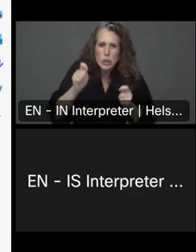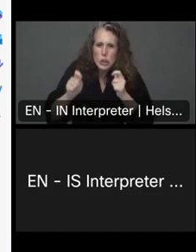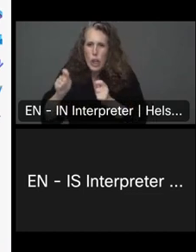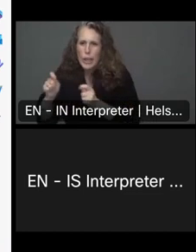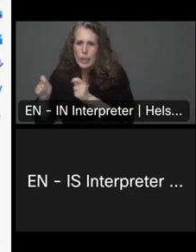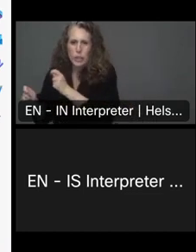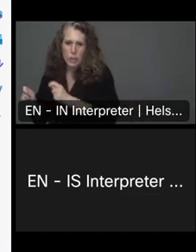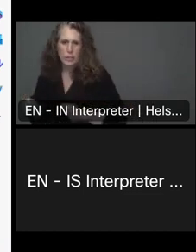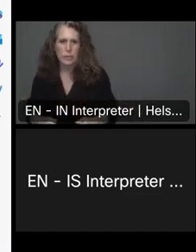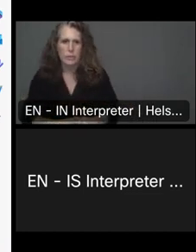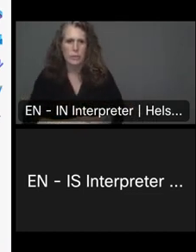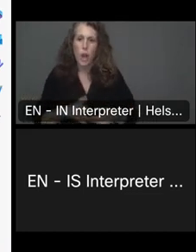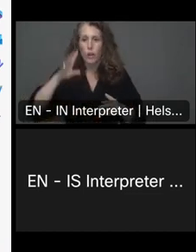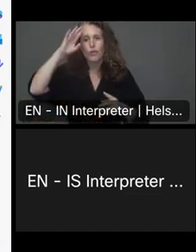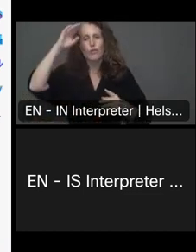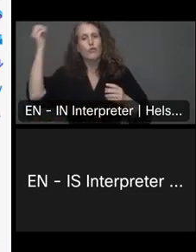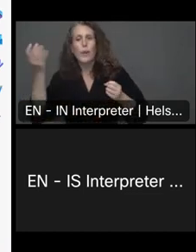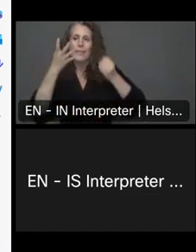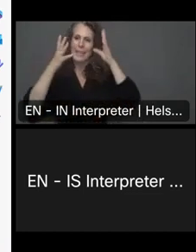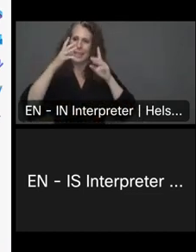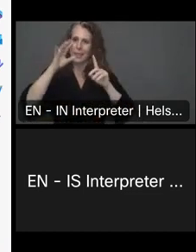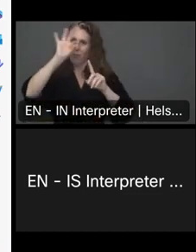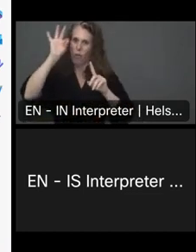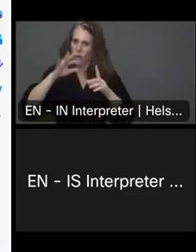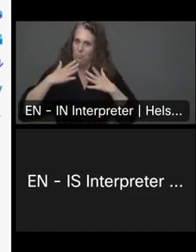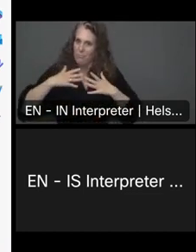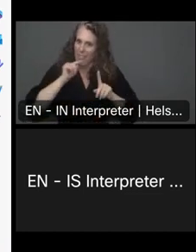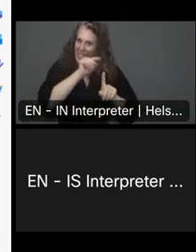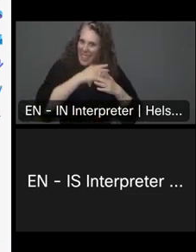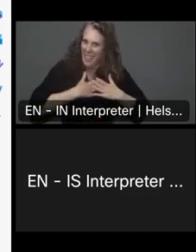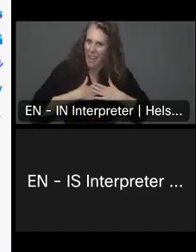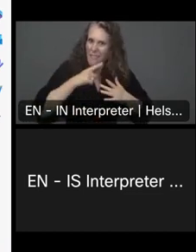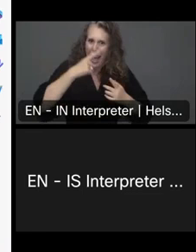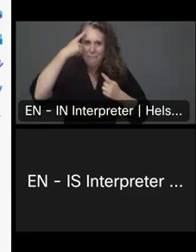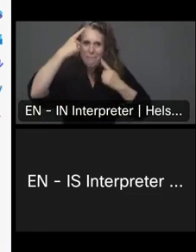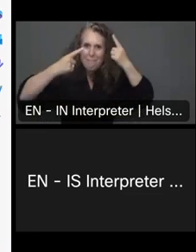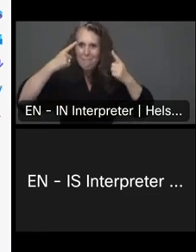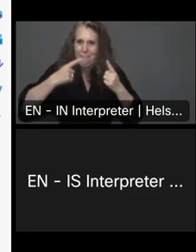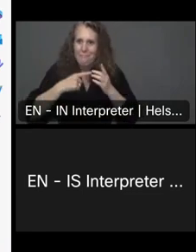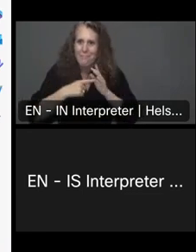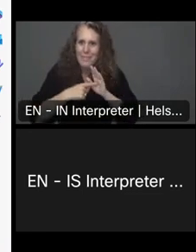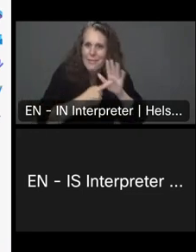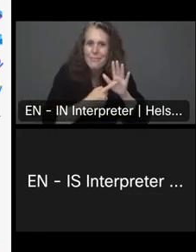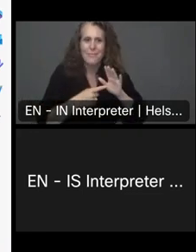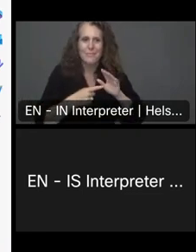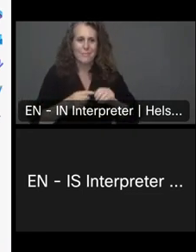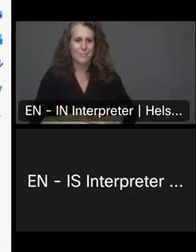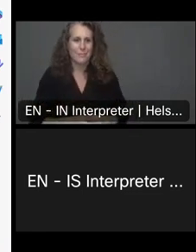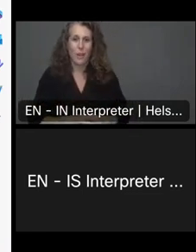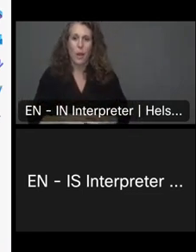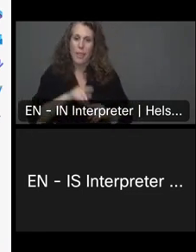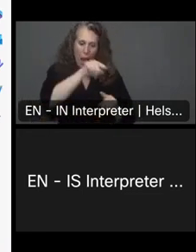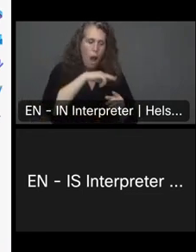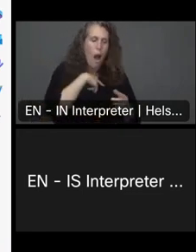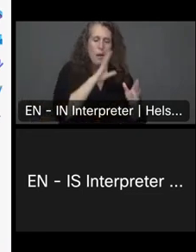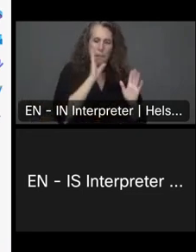own sake. So looking at expressivity for its own sake, we think immediately of Aristotle, of course,